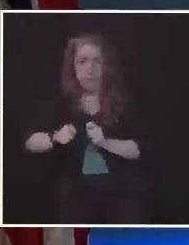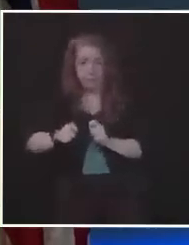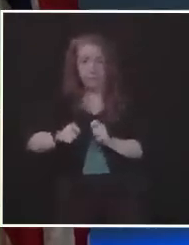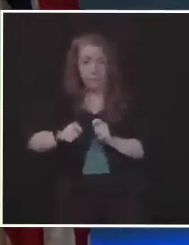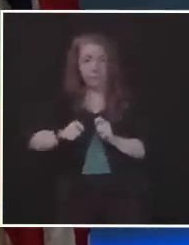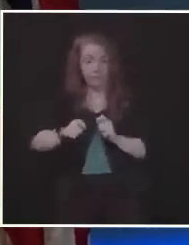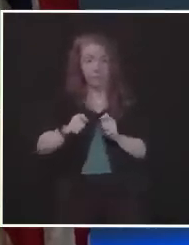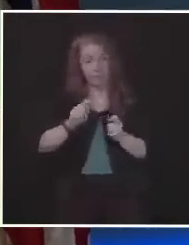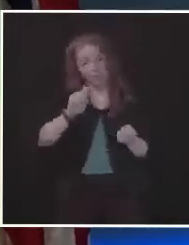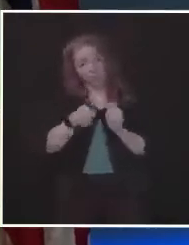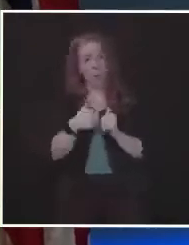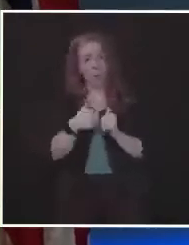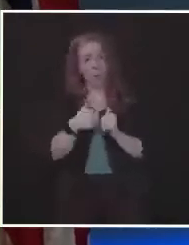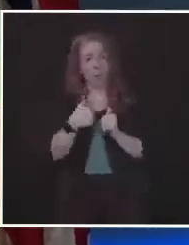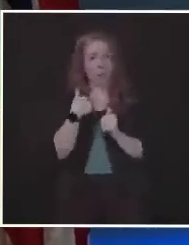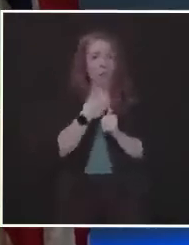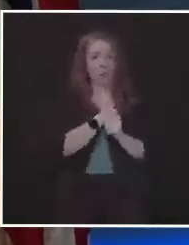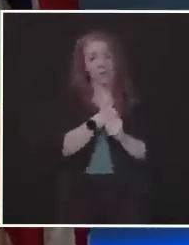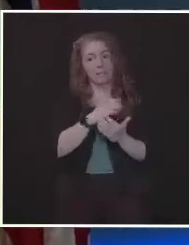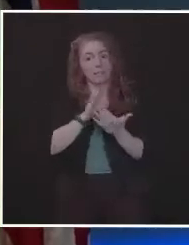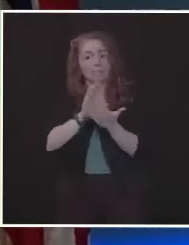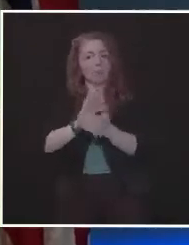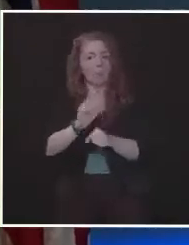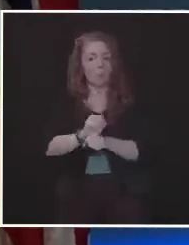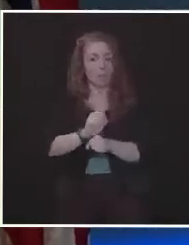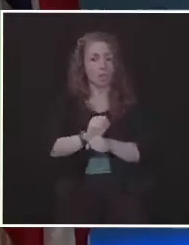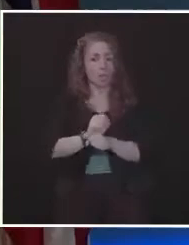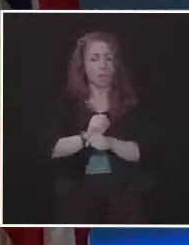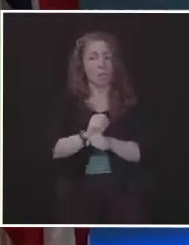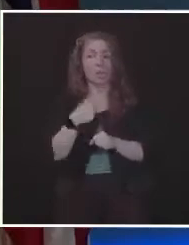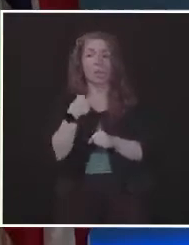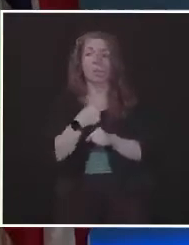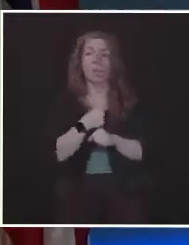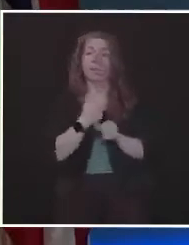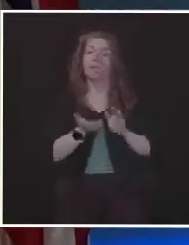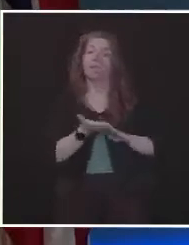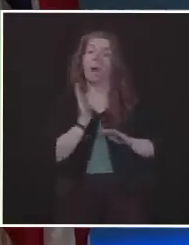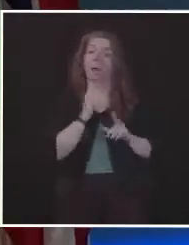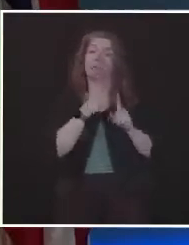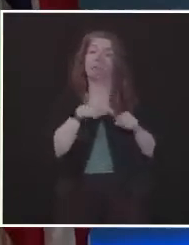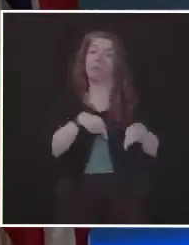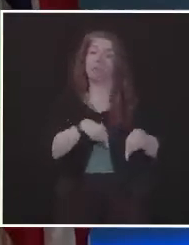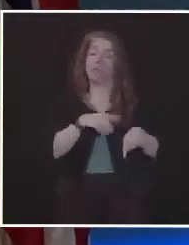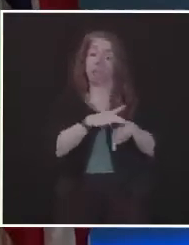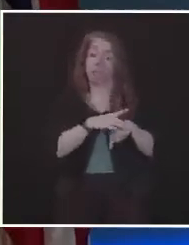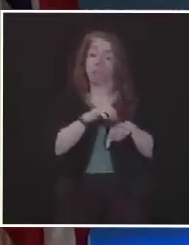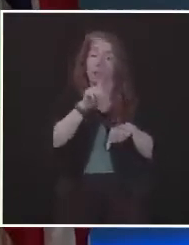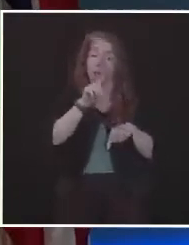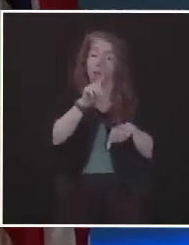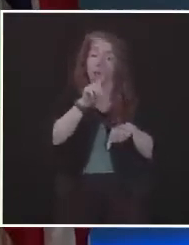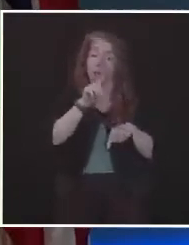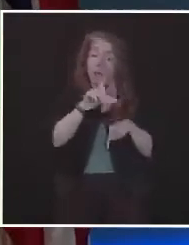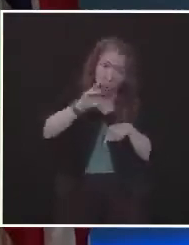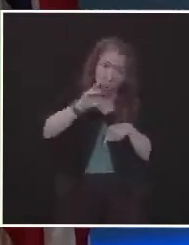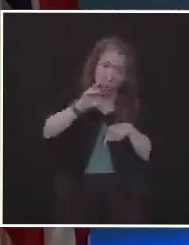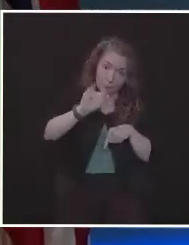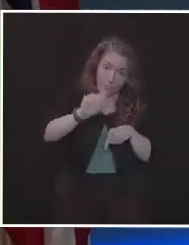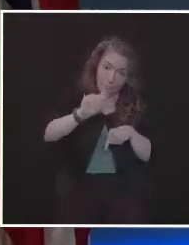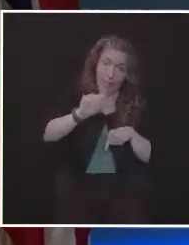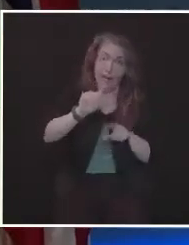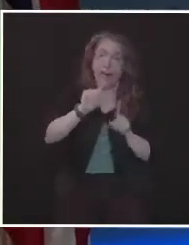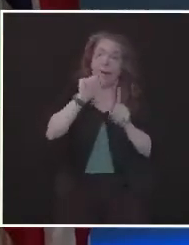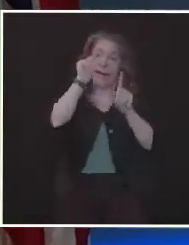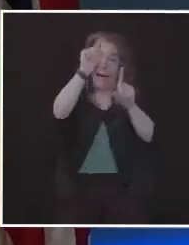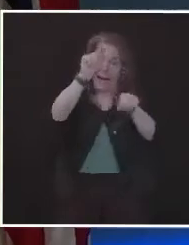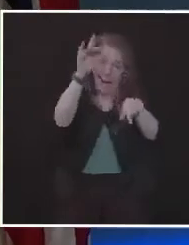carry out our missions here on Earth, in low Earth orbit, at the Moon, at